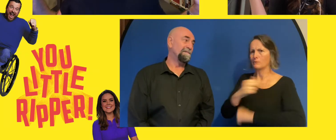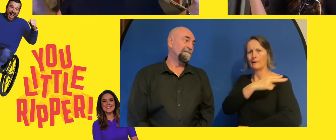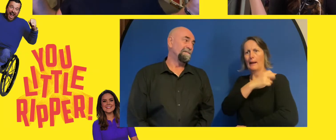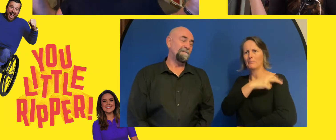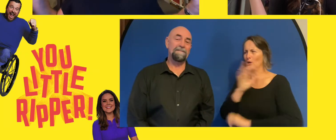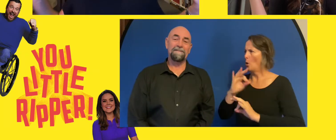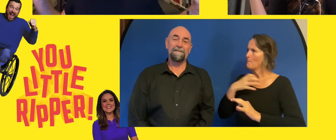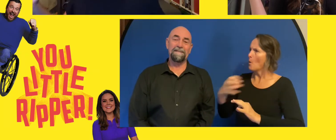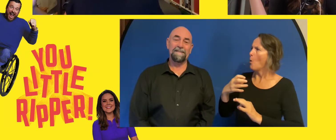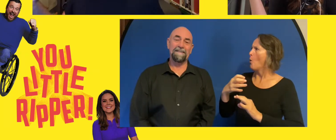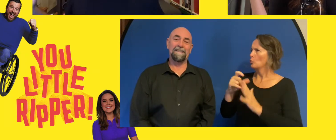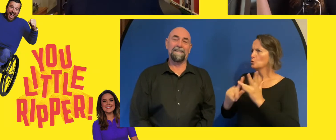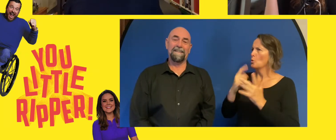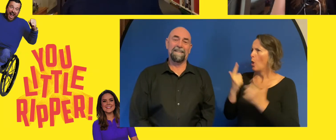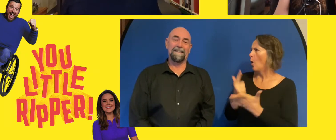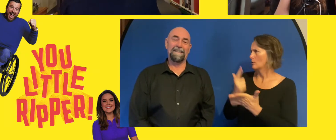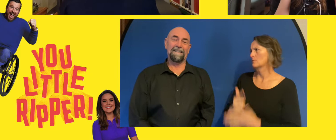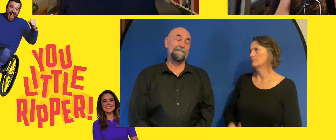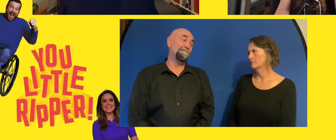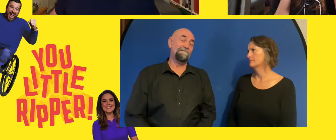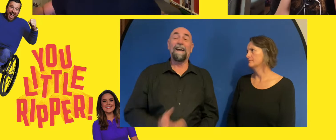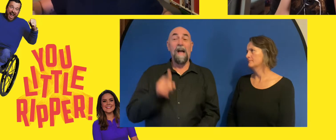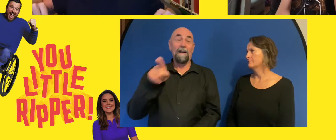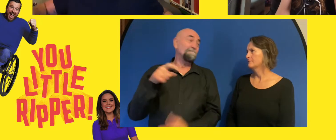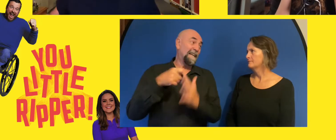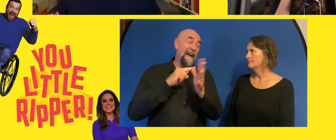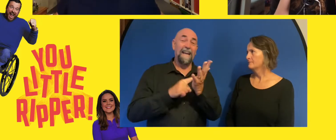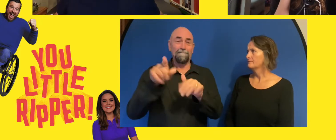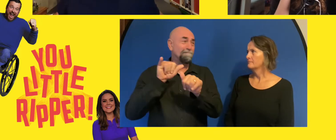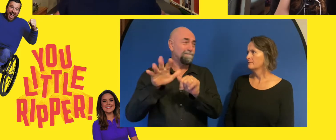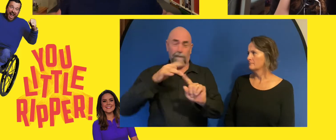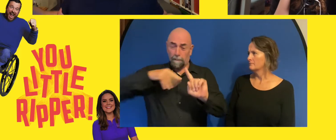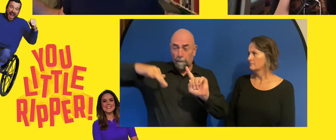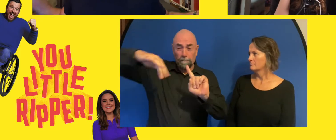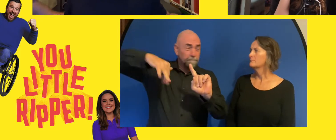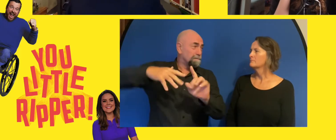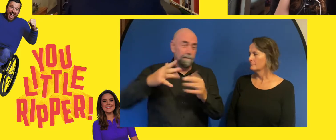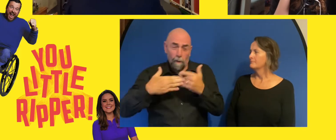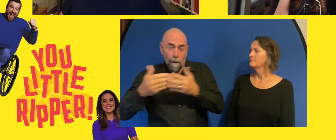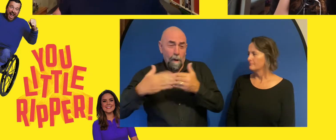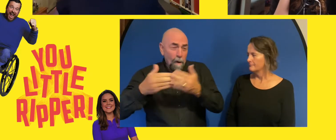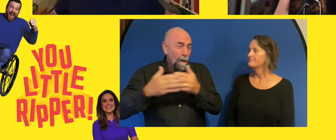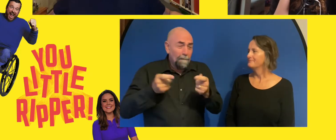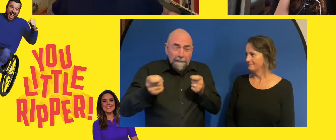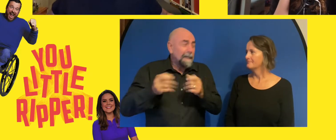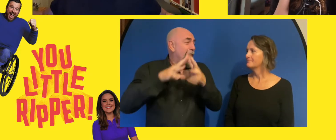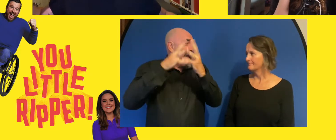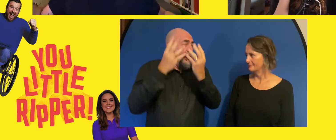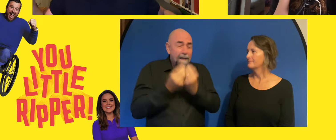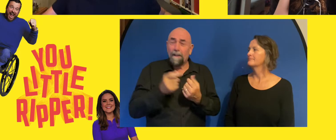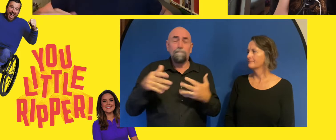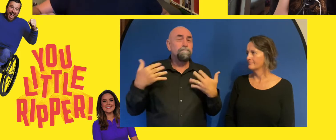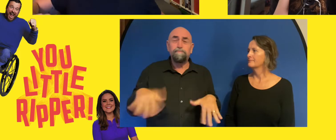the person that makes everything happen behind the scenes for our Australian Paralympic team and has for nearly